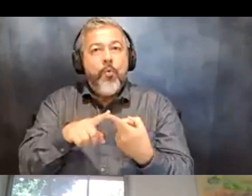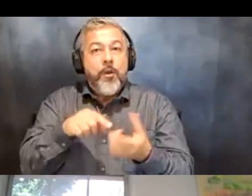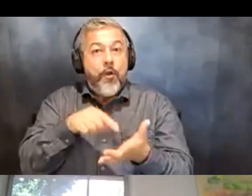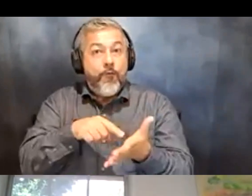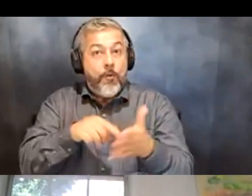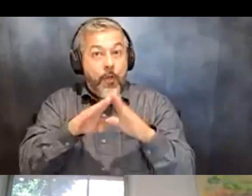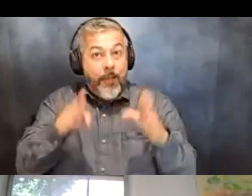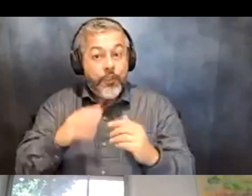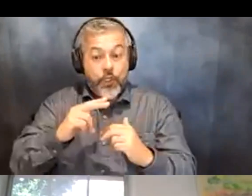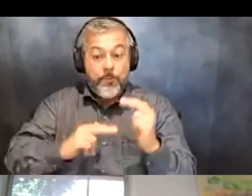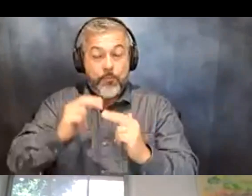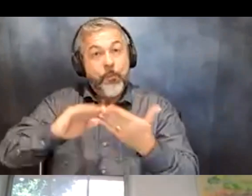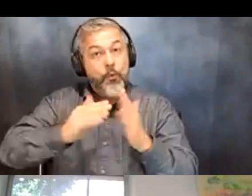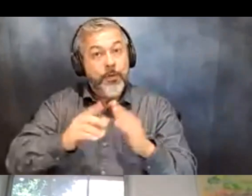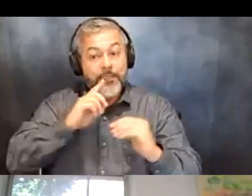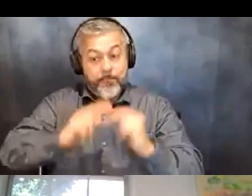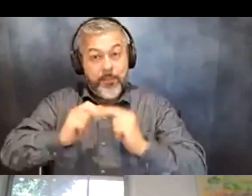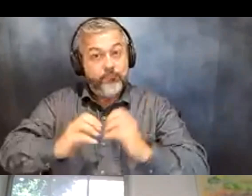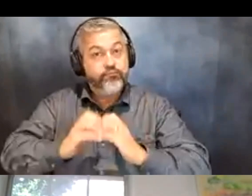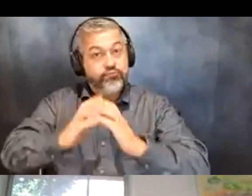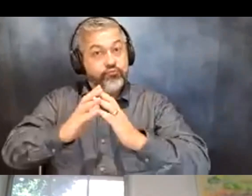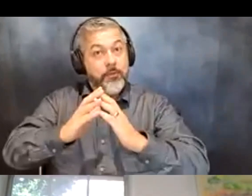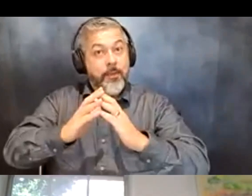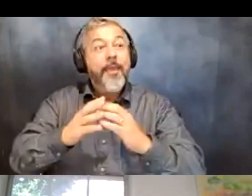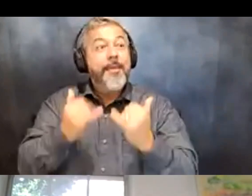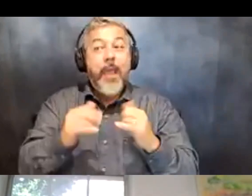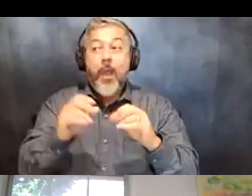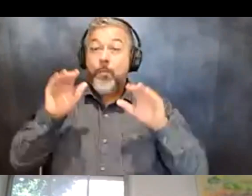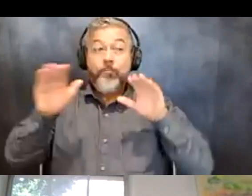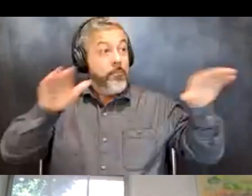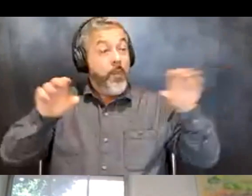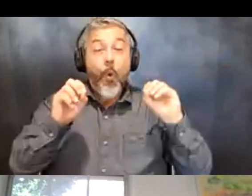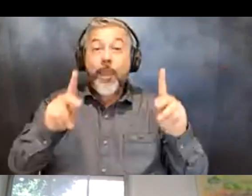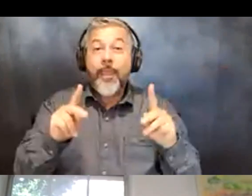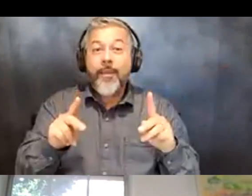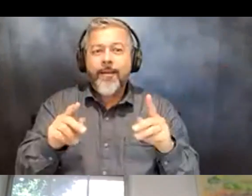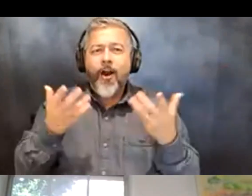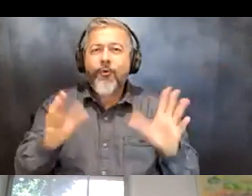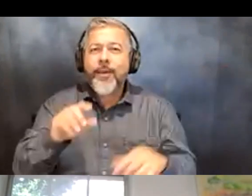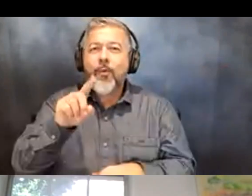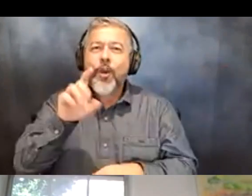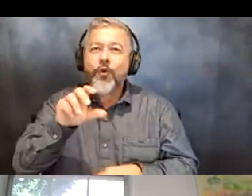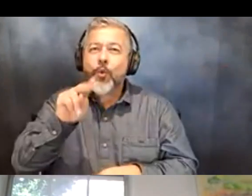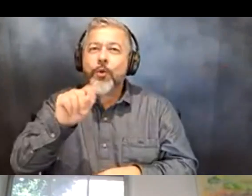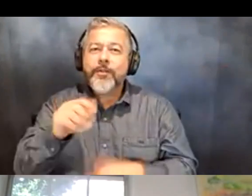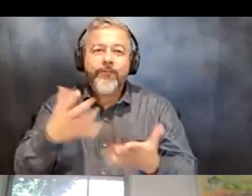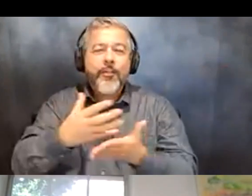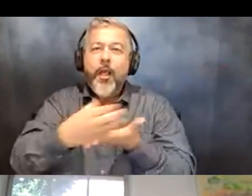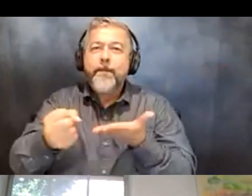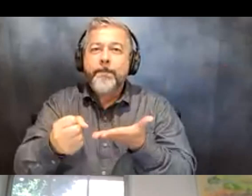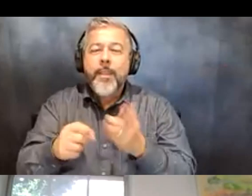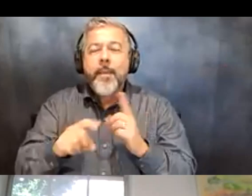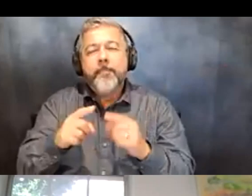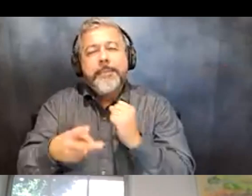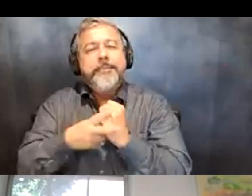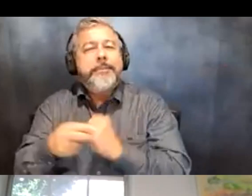housing community is built to say, okay, we've already leased up all 100 units, but we're going to try and set aside 10